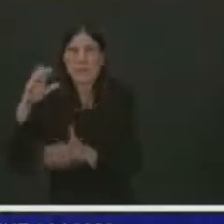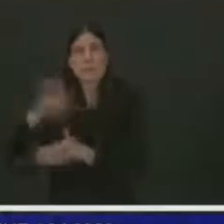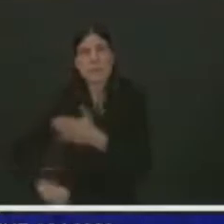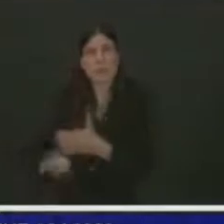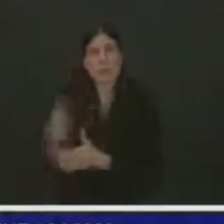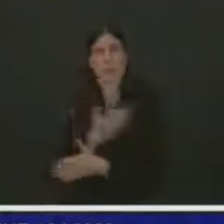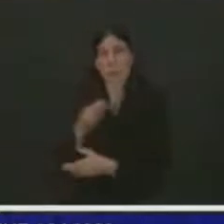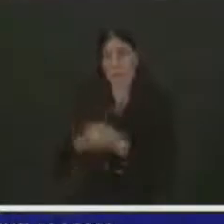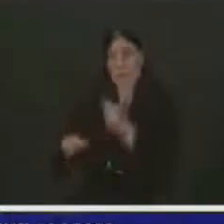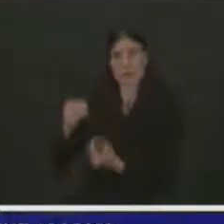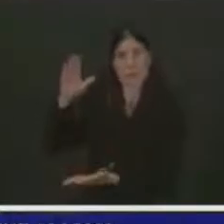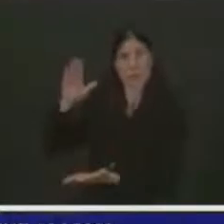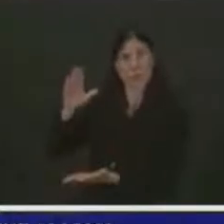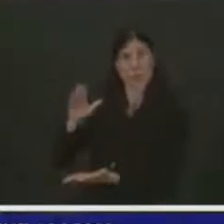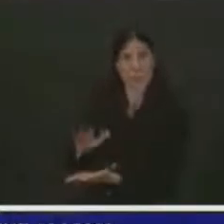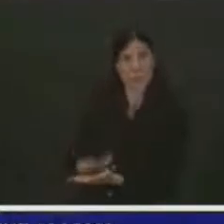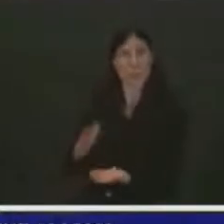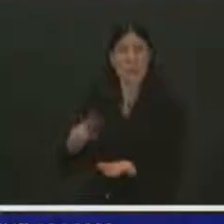Additionally,